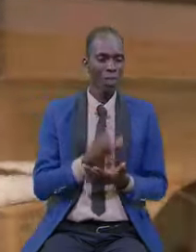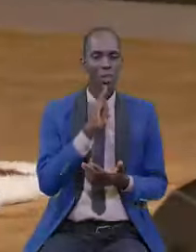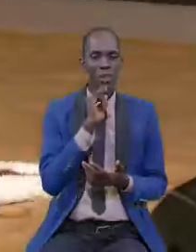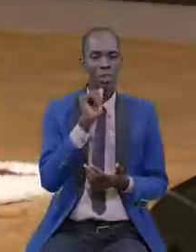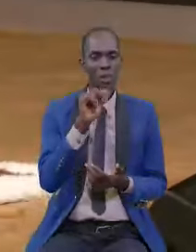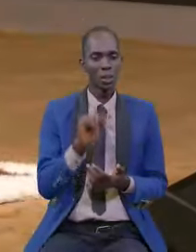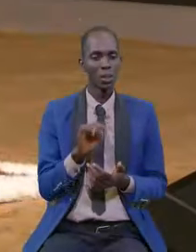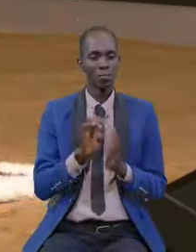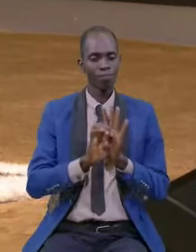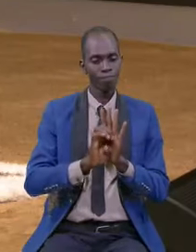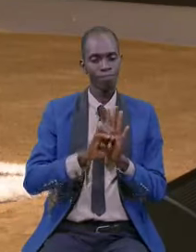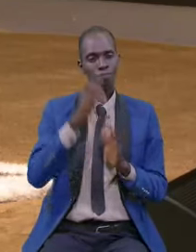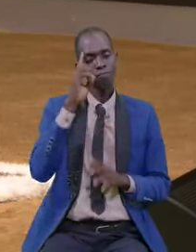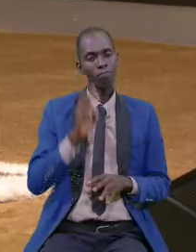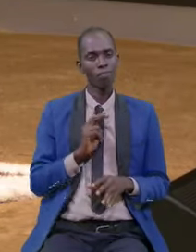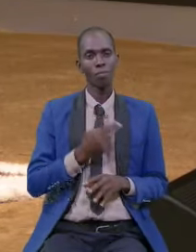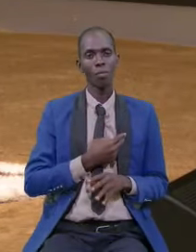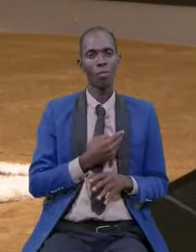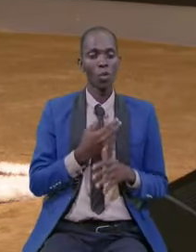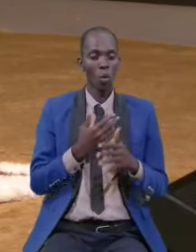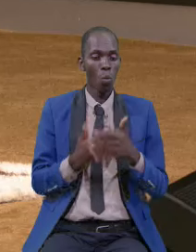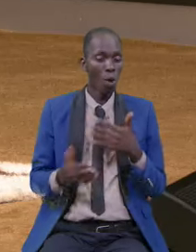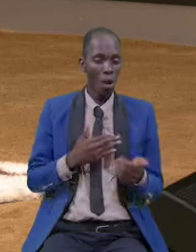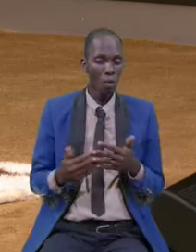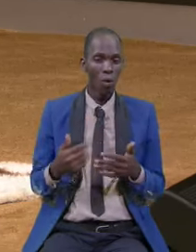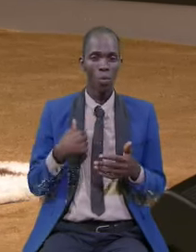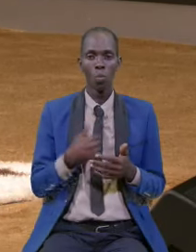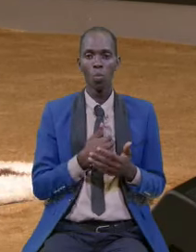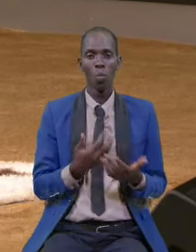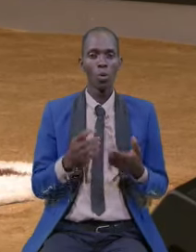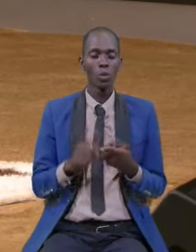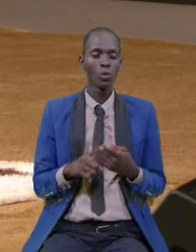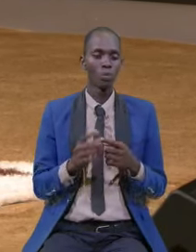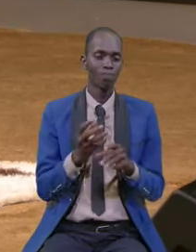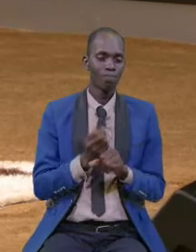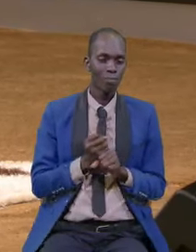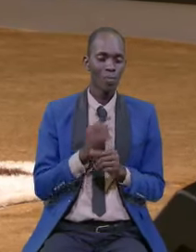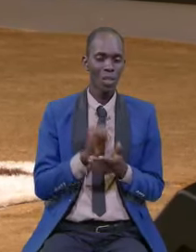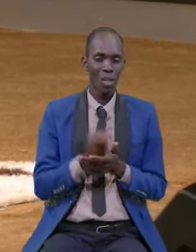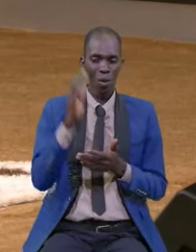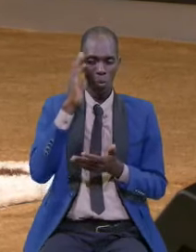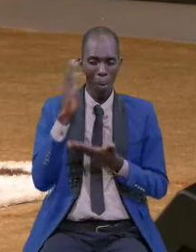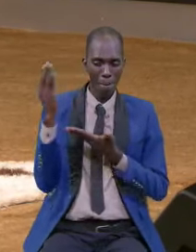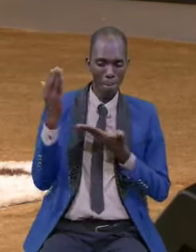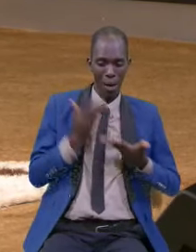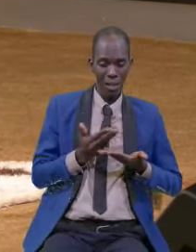us. Whatever we want to get that will involve sin, we